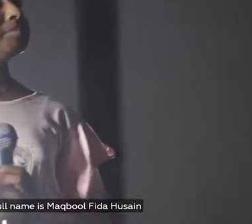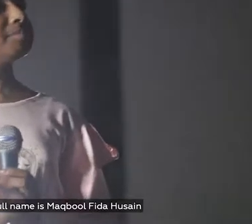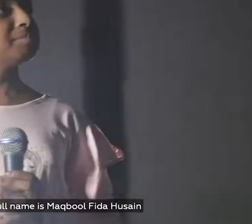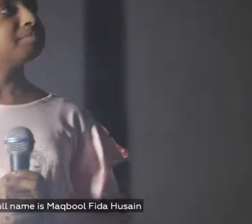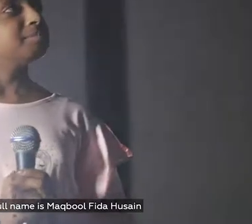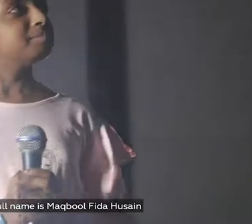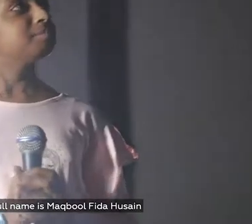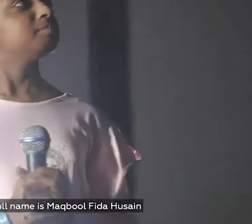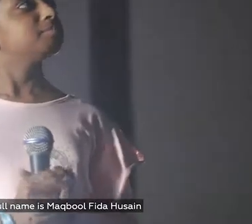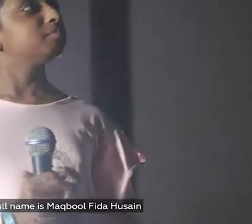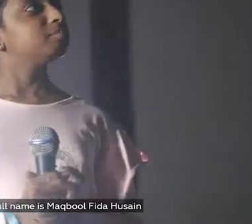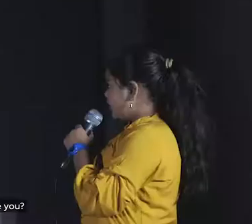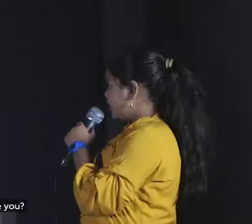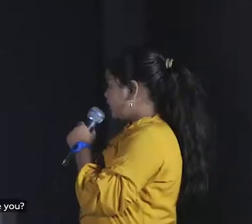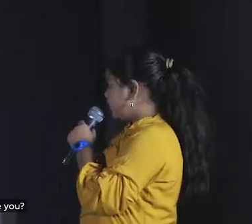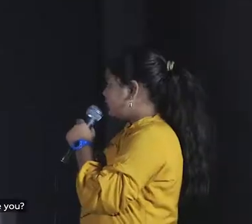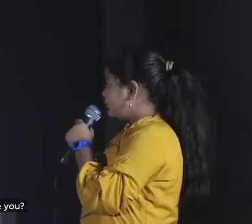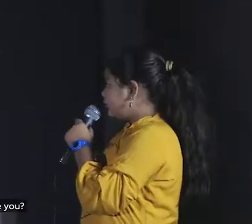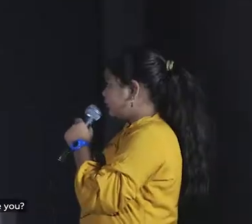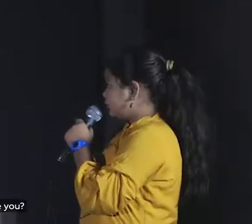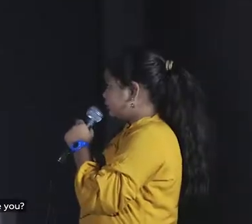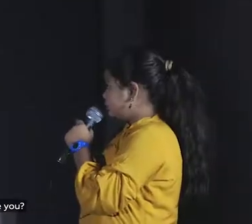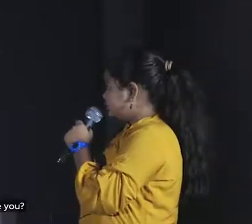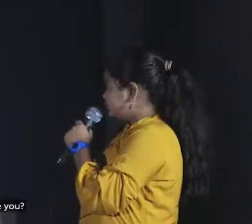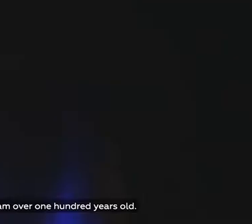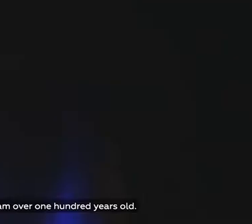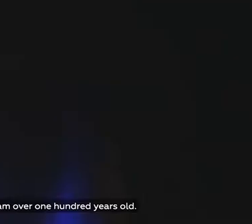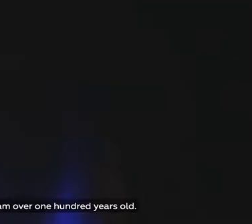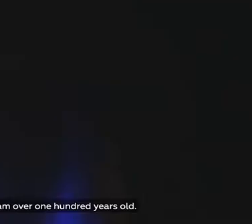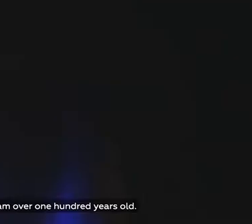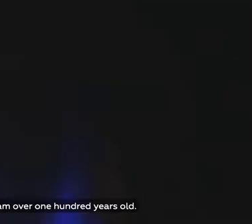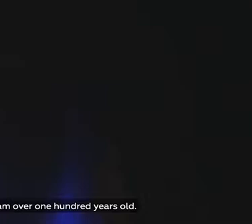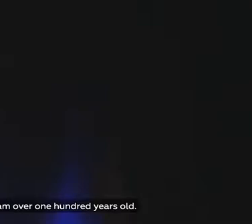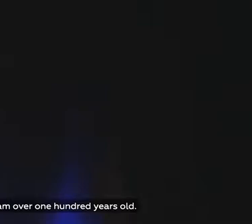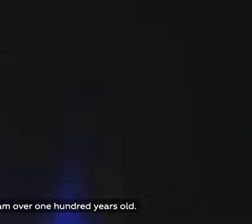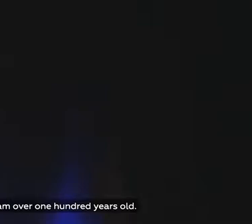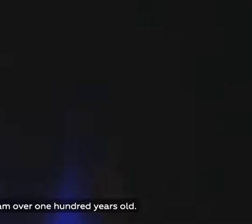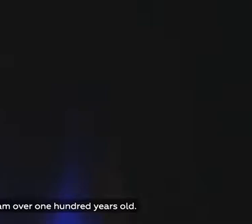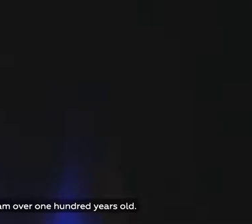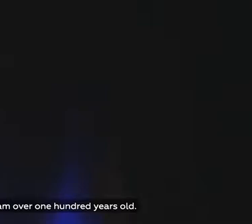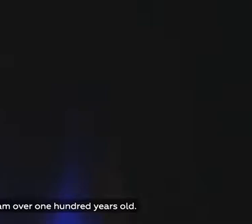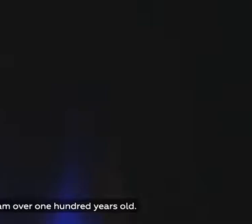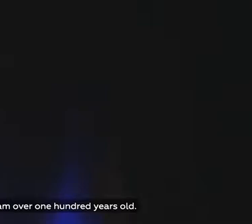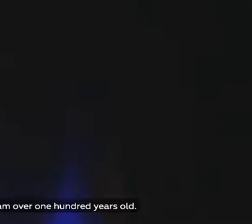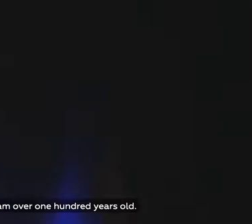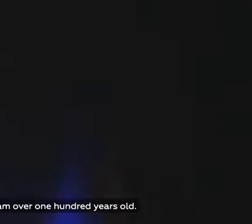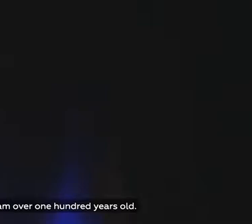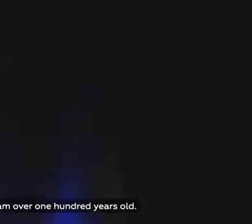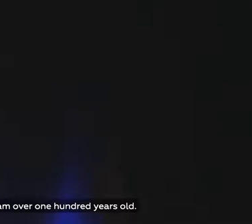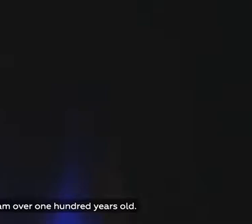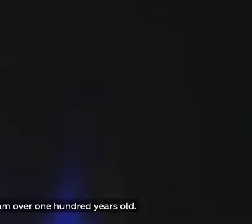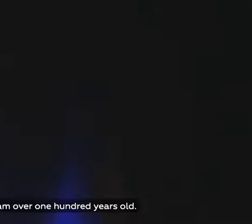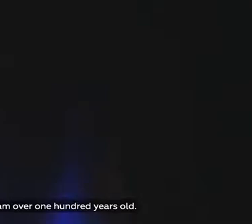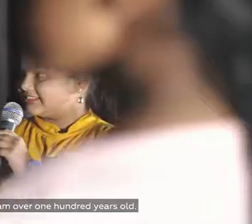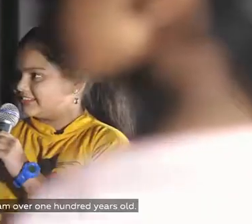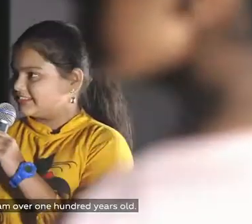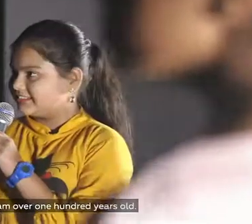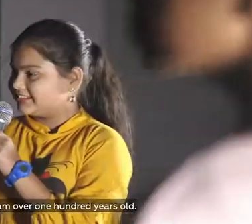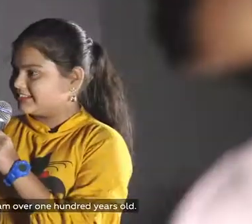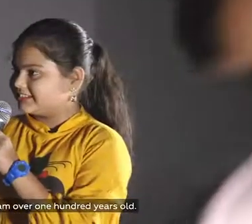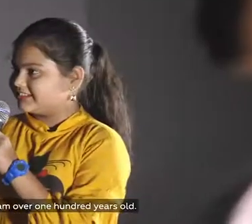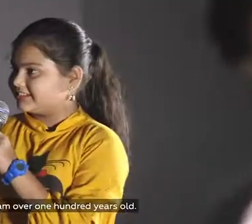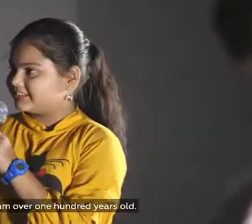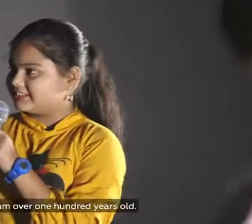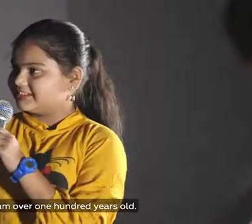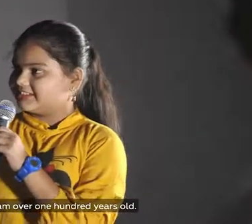How old are you? Want to take a guess? As of today, I am over